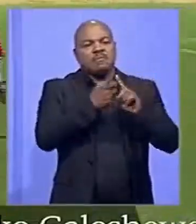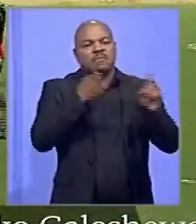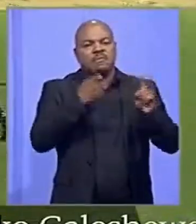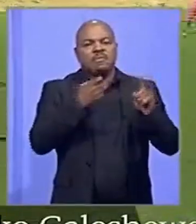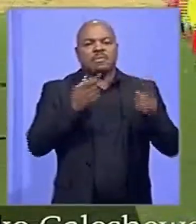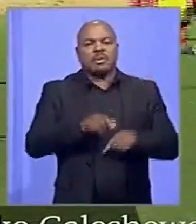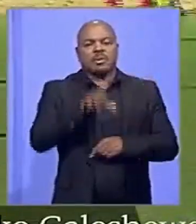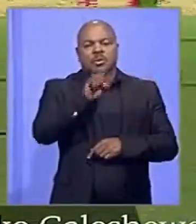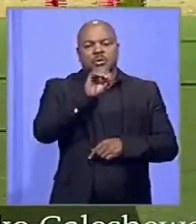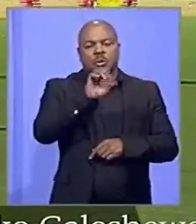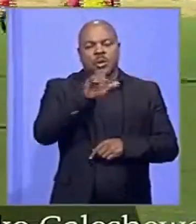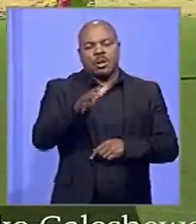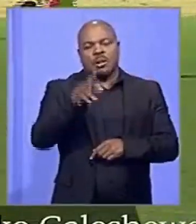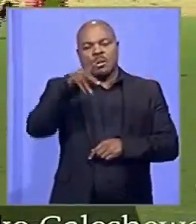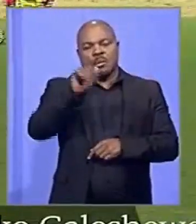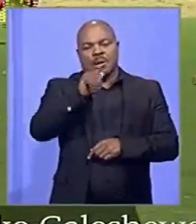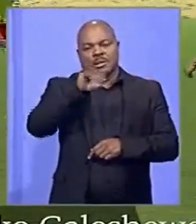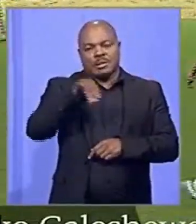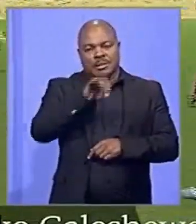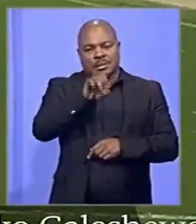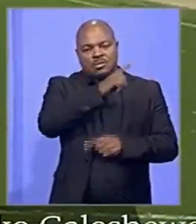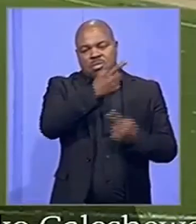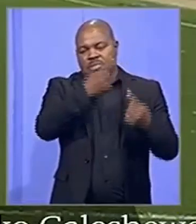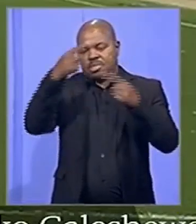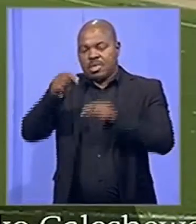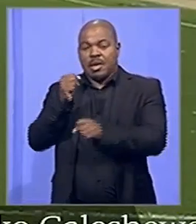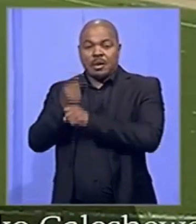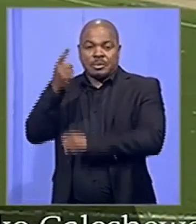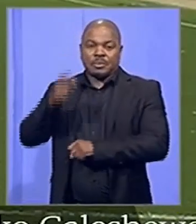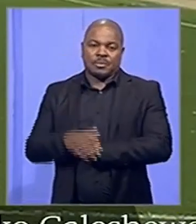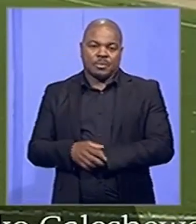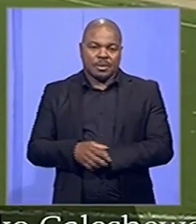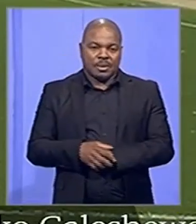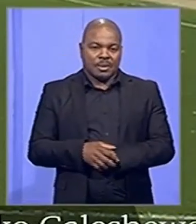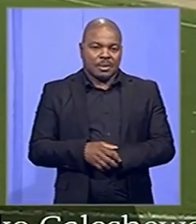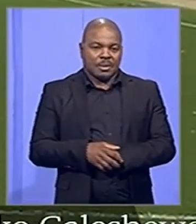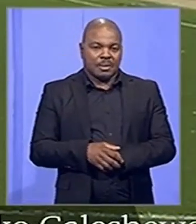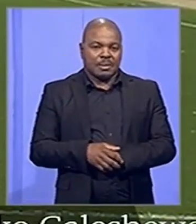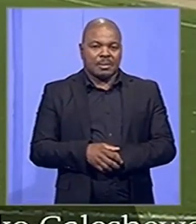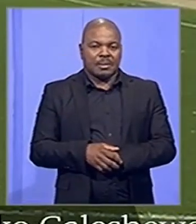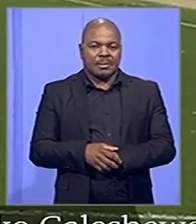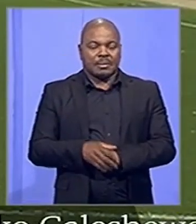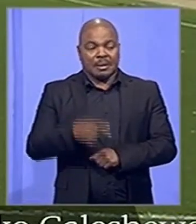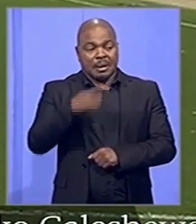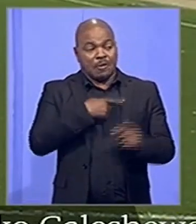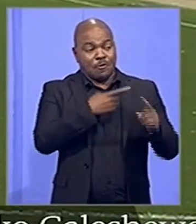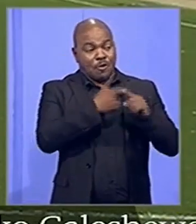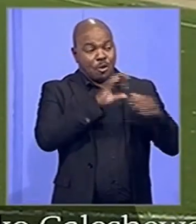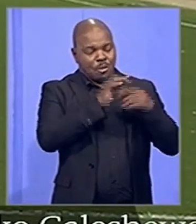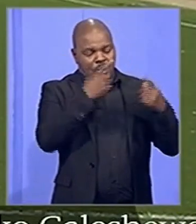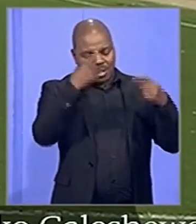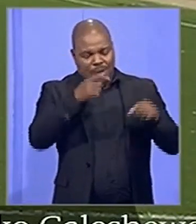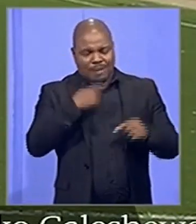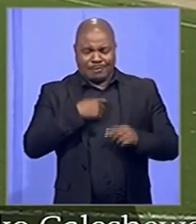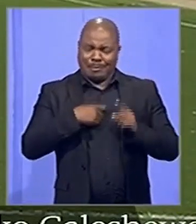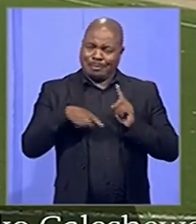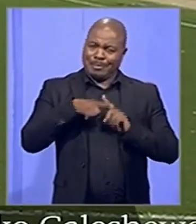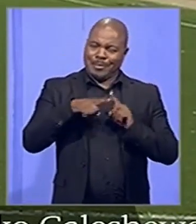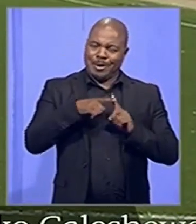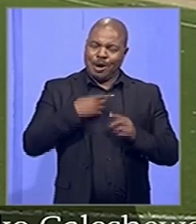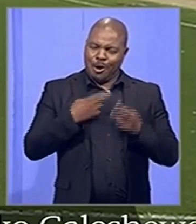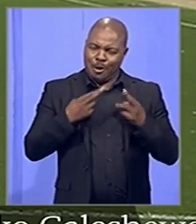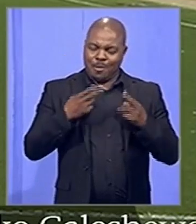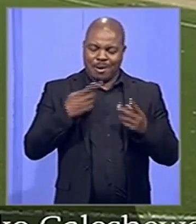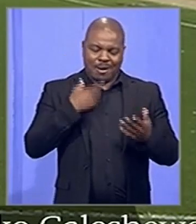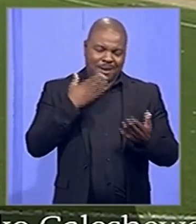Plaatje ditekong tse ding tsa Sundowns Gauteng. Nze fa nkile gae ke tlile ka hope hore I will make it.